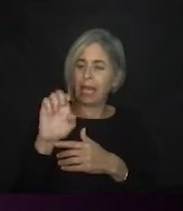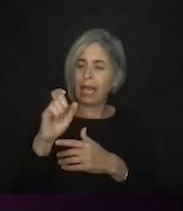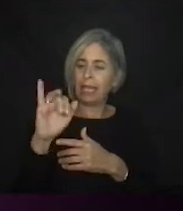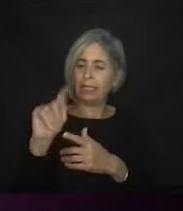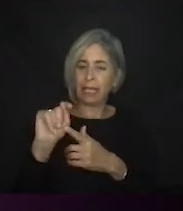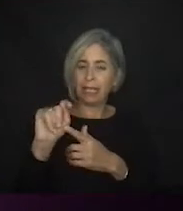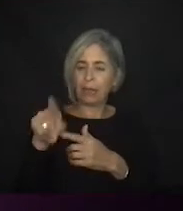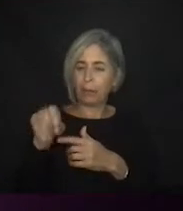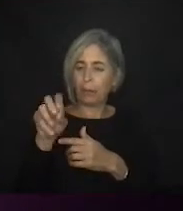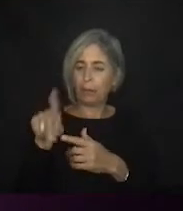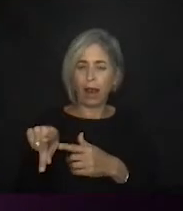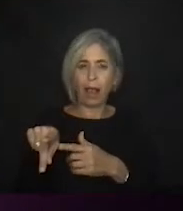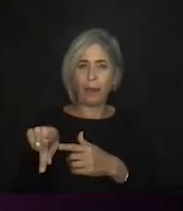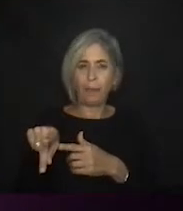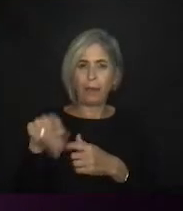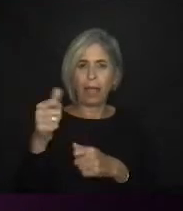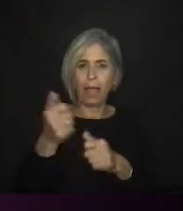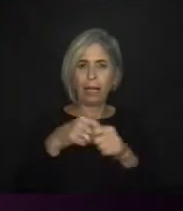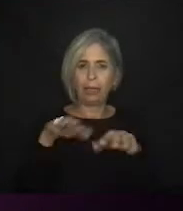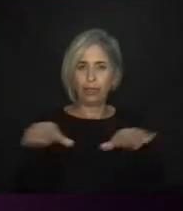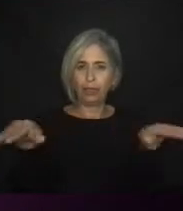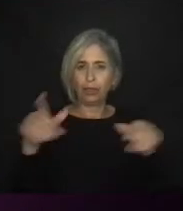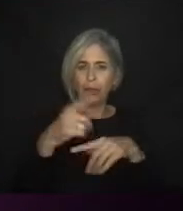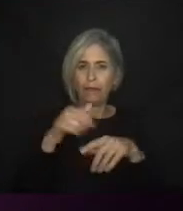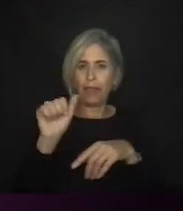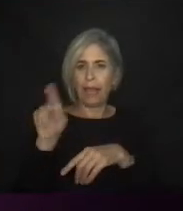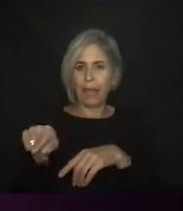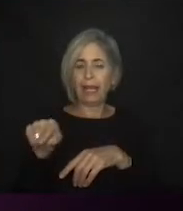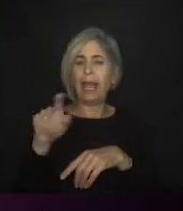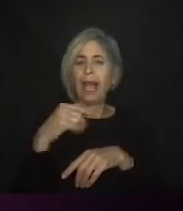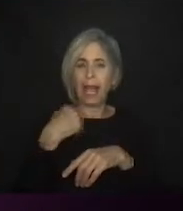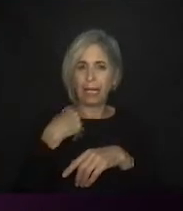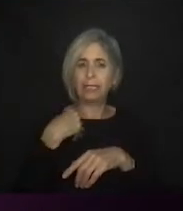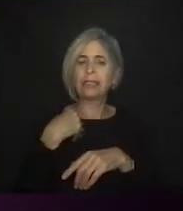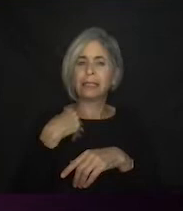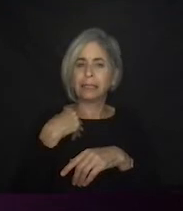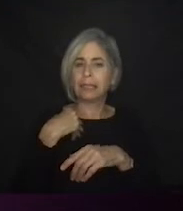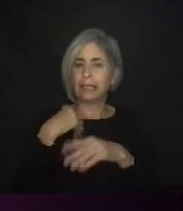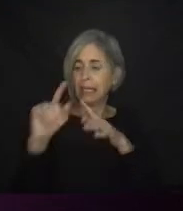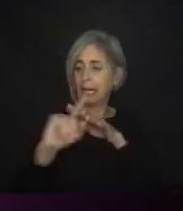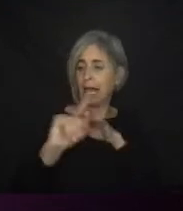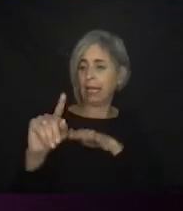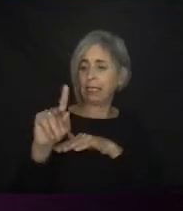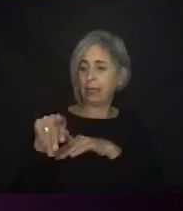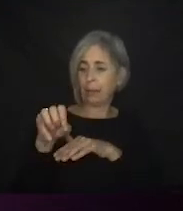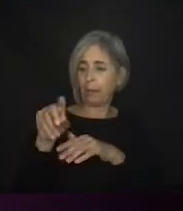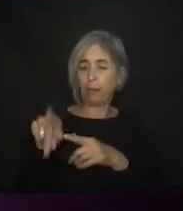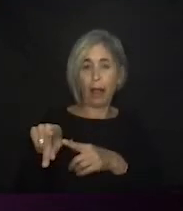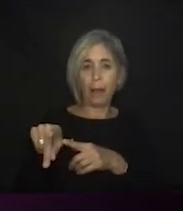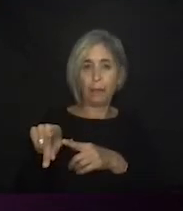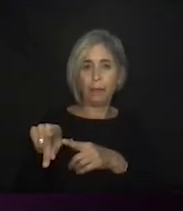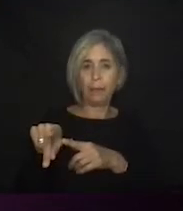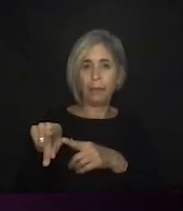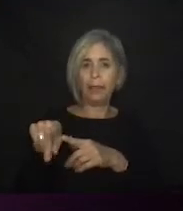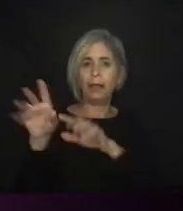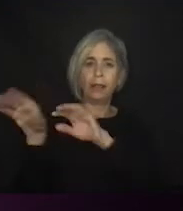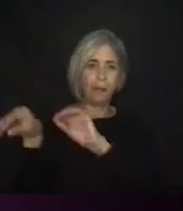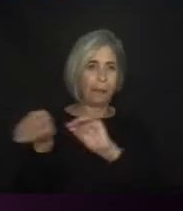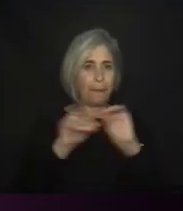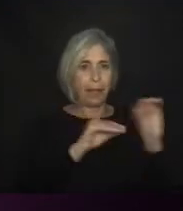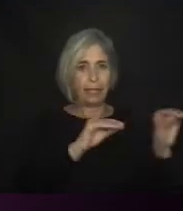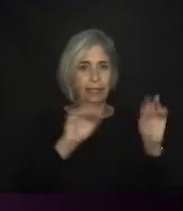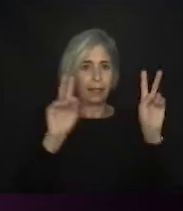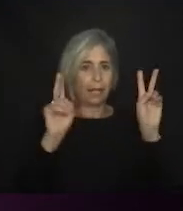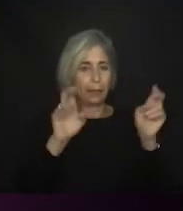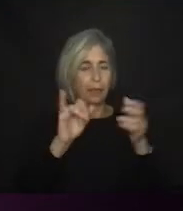prop. So any children of the animate presence component that has an exit prop, then you pass it in the